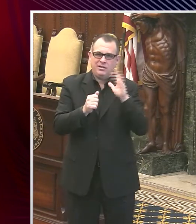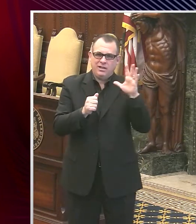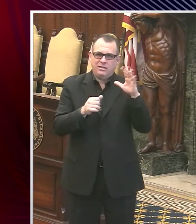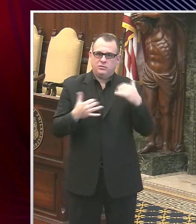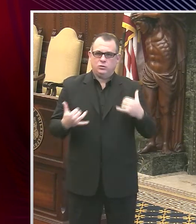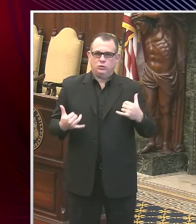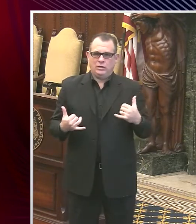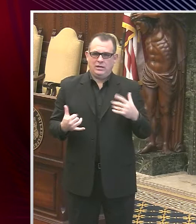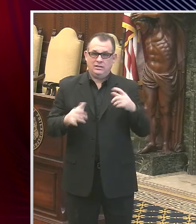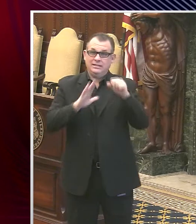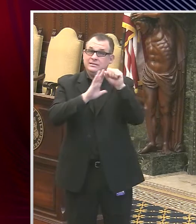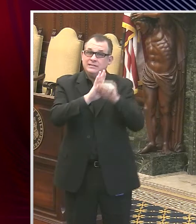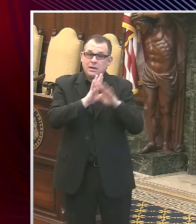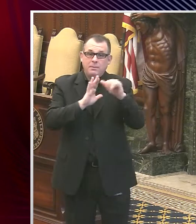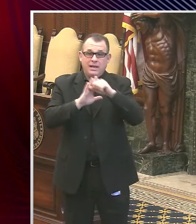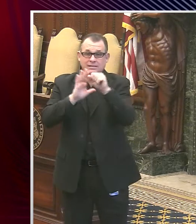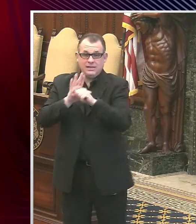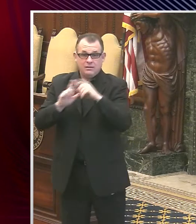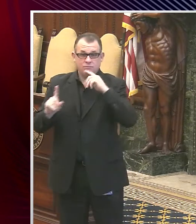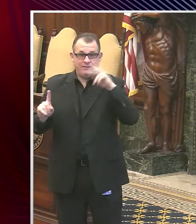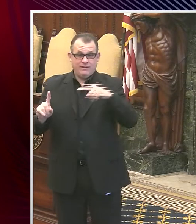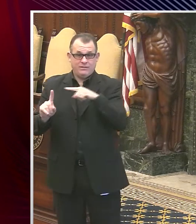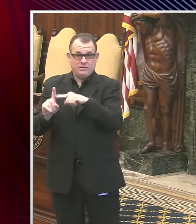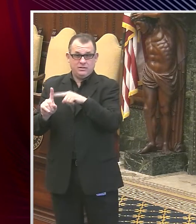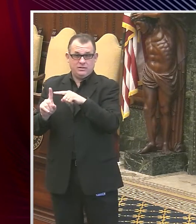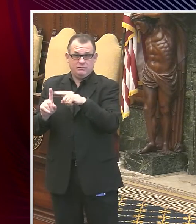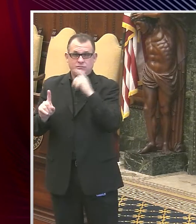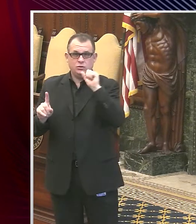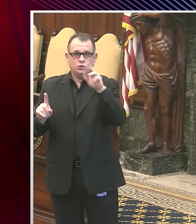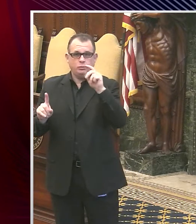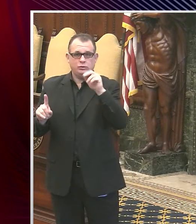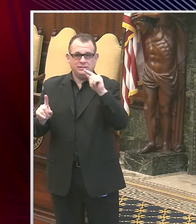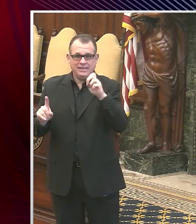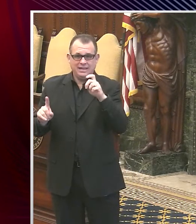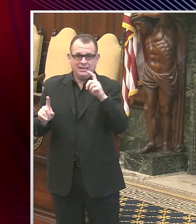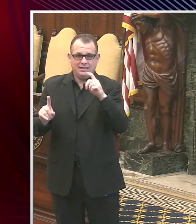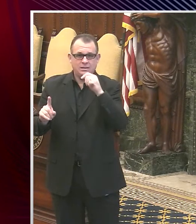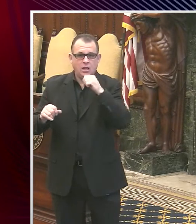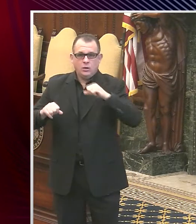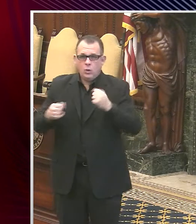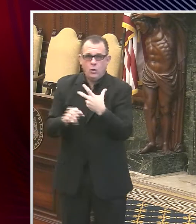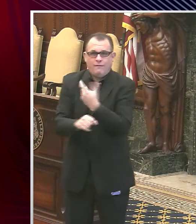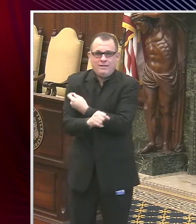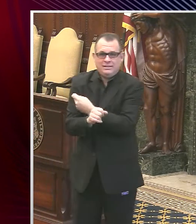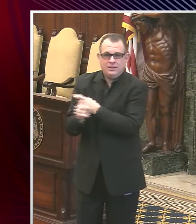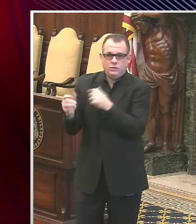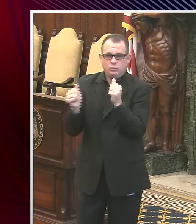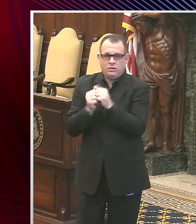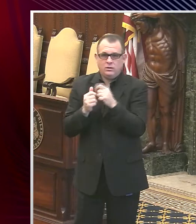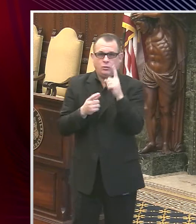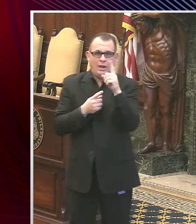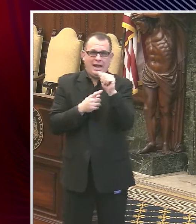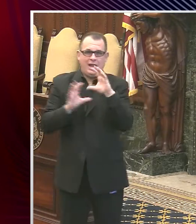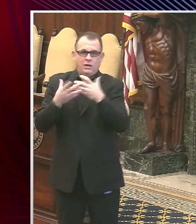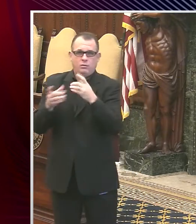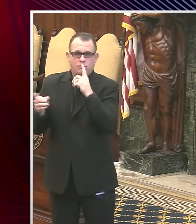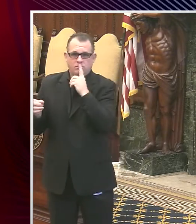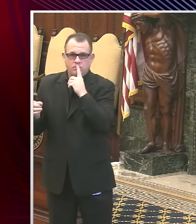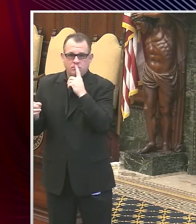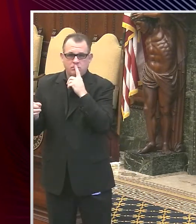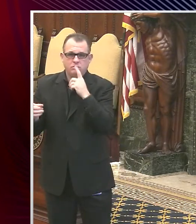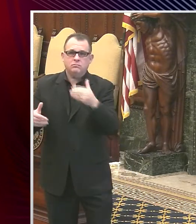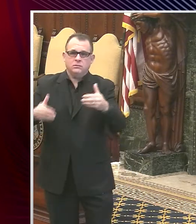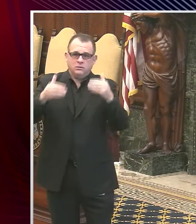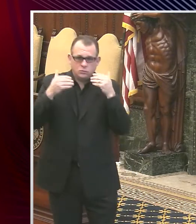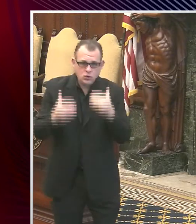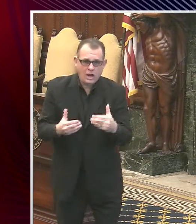don't know if Philadelphia would fall into this category because you are the super site, to not hold back with the 1A category